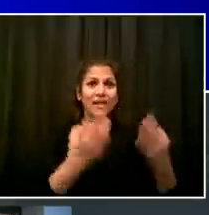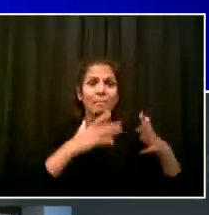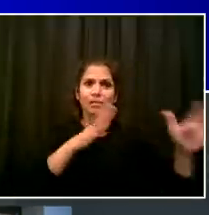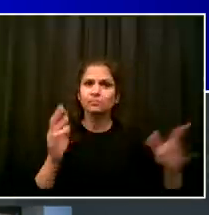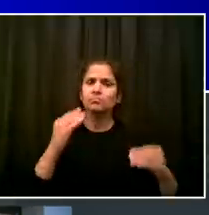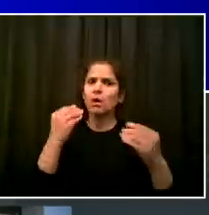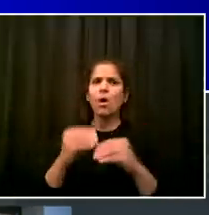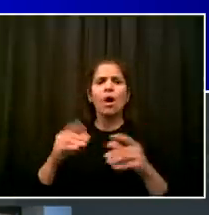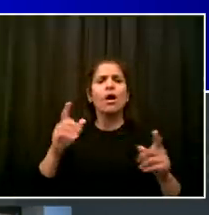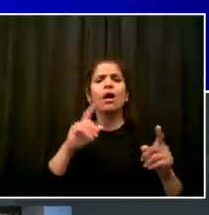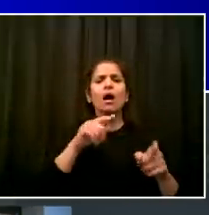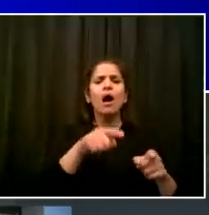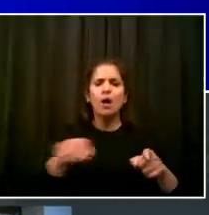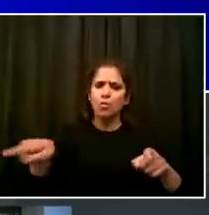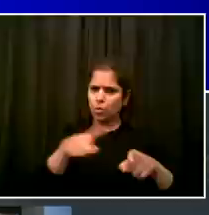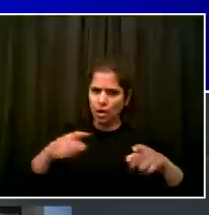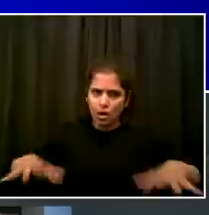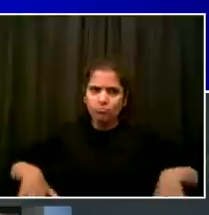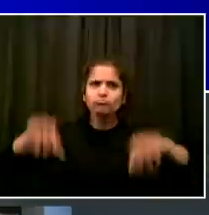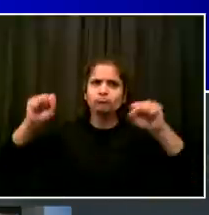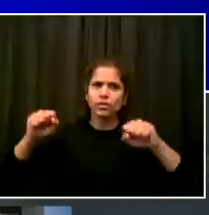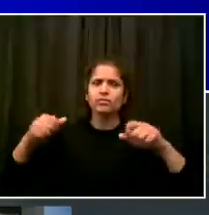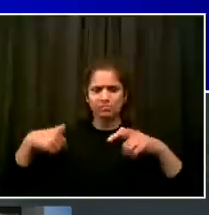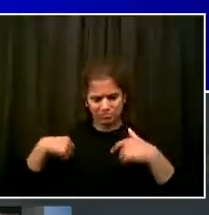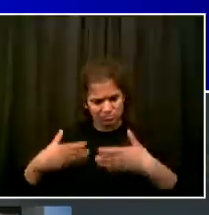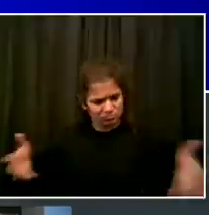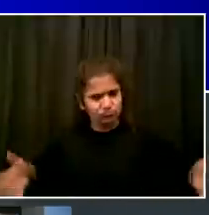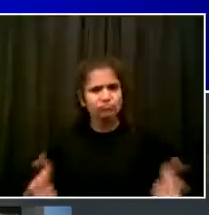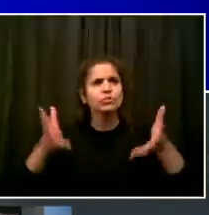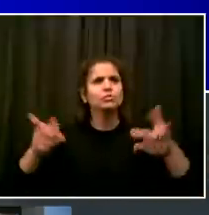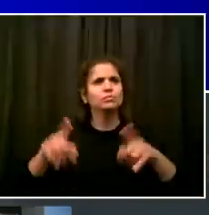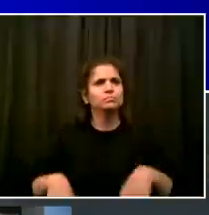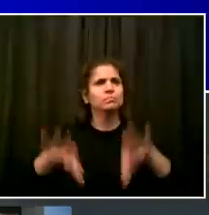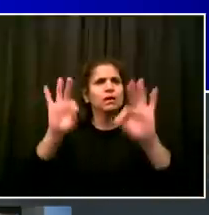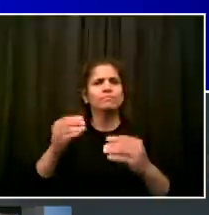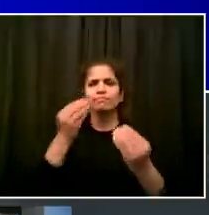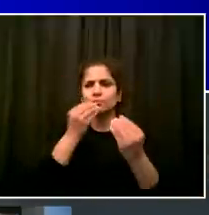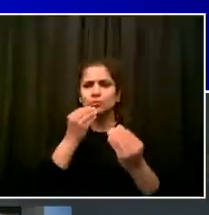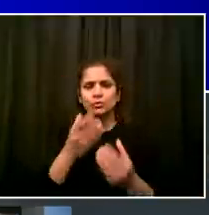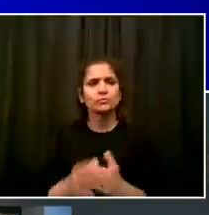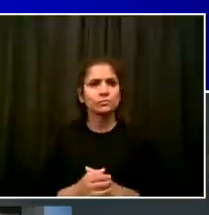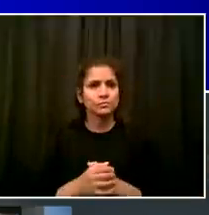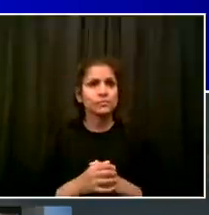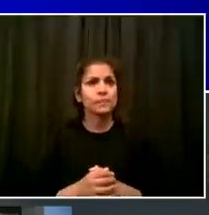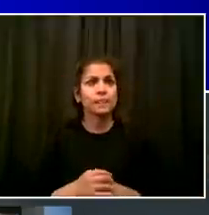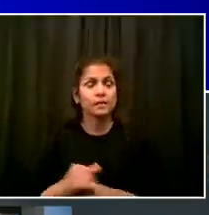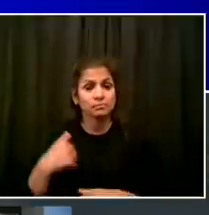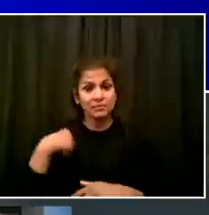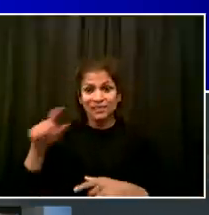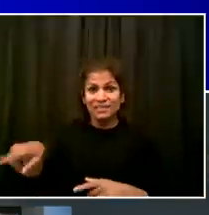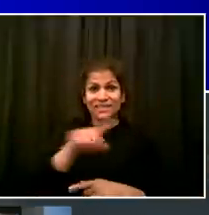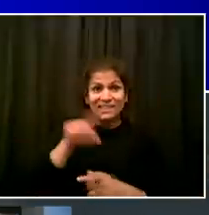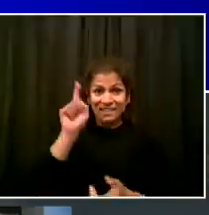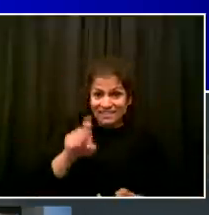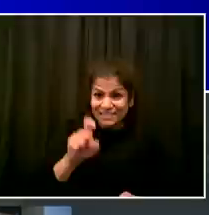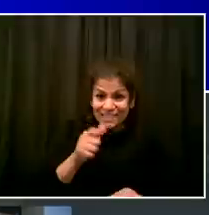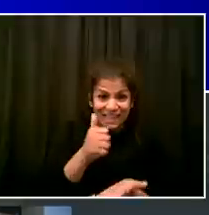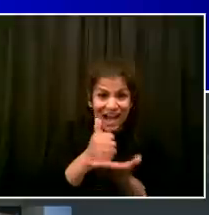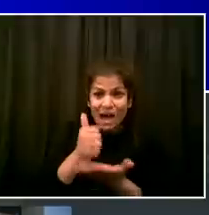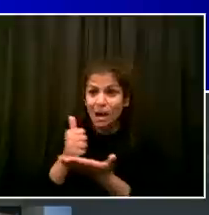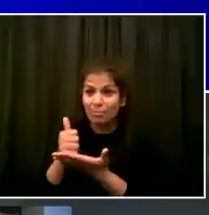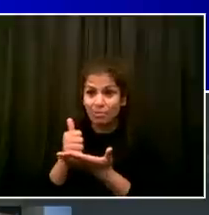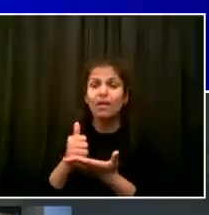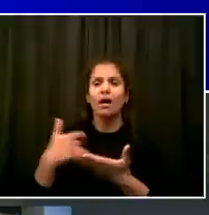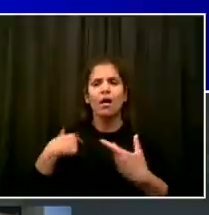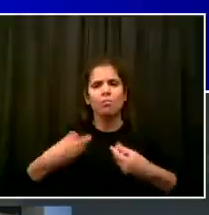feed people in Brooklyn who need help. This is one example. There are so many more. The folks who work in homeless